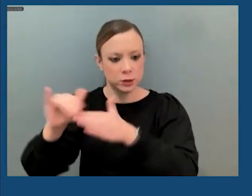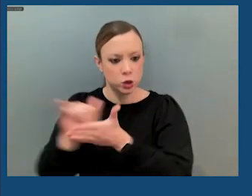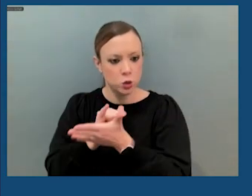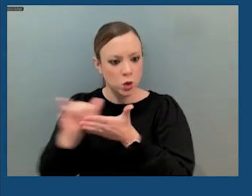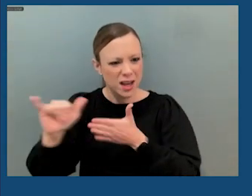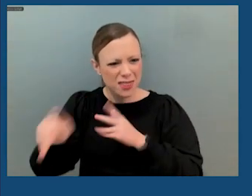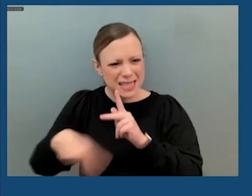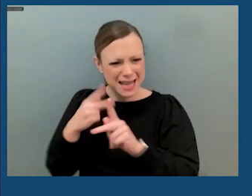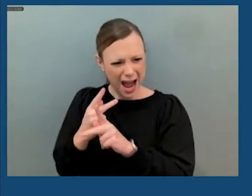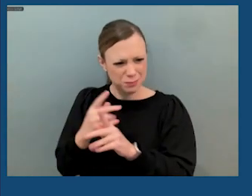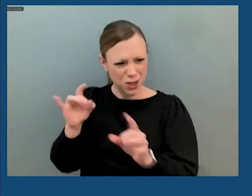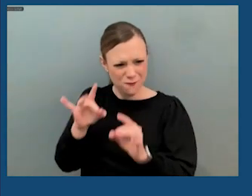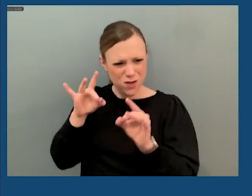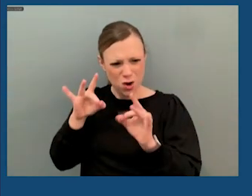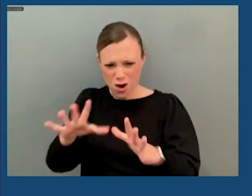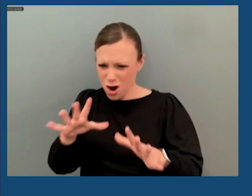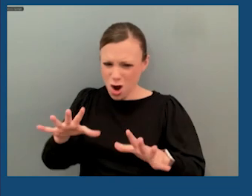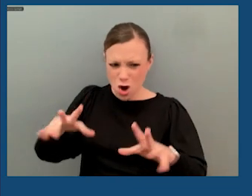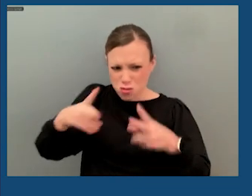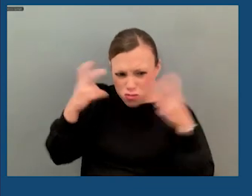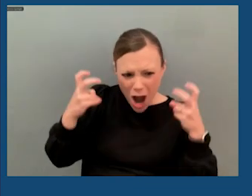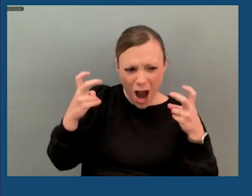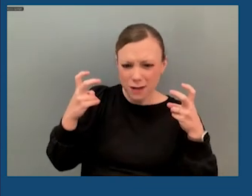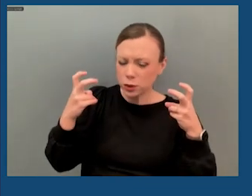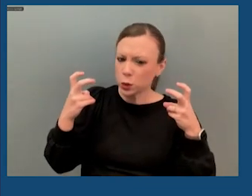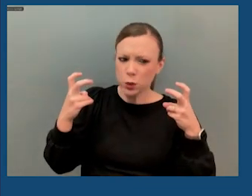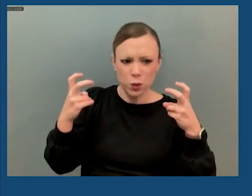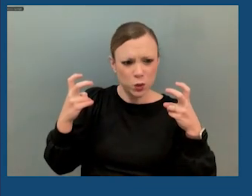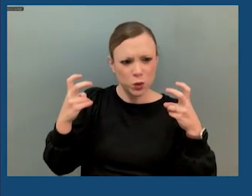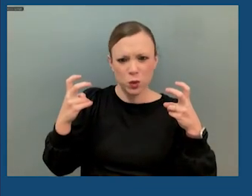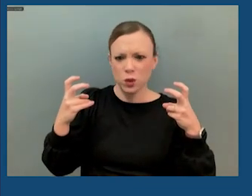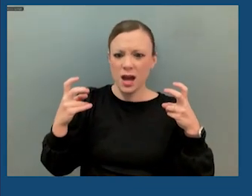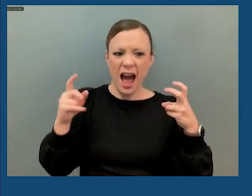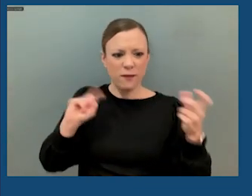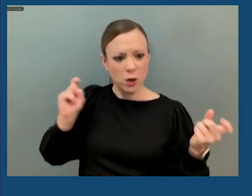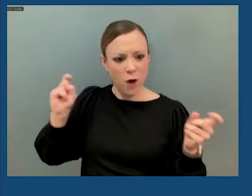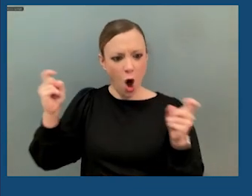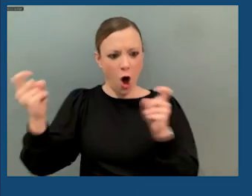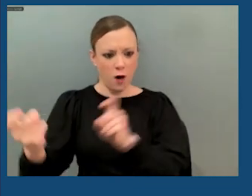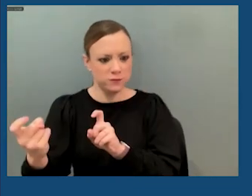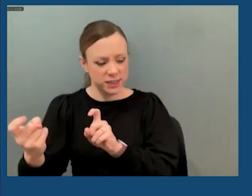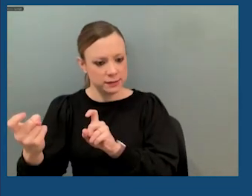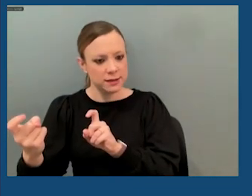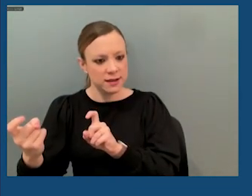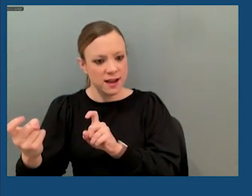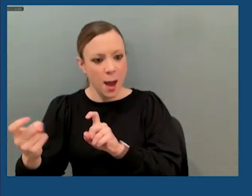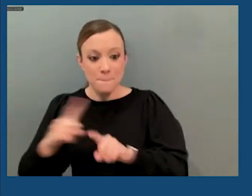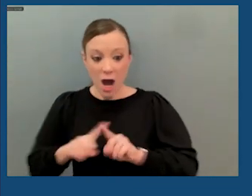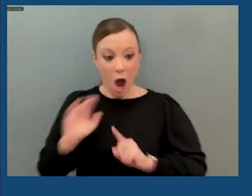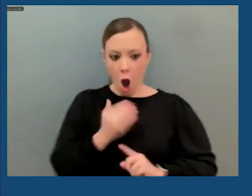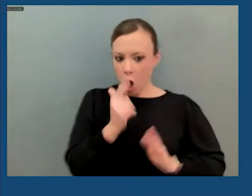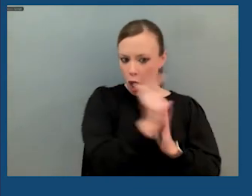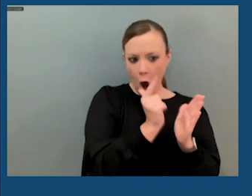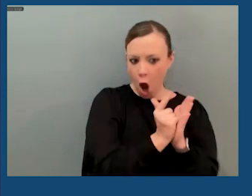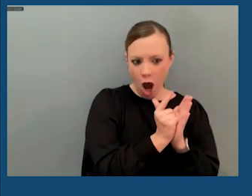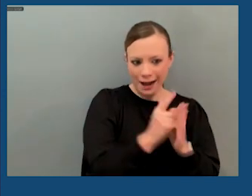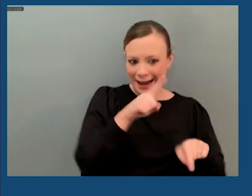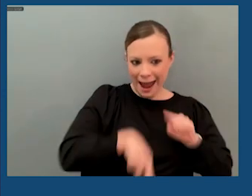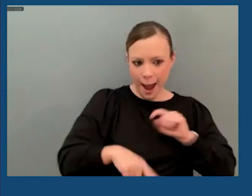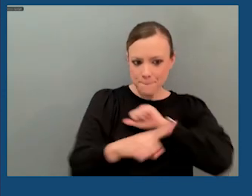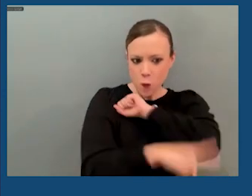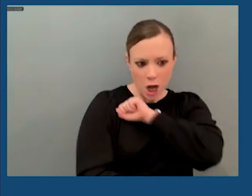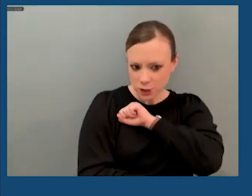of hate crimes have evolved in a way that our current laws have not accounted for. Under our existing